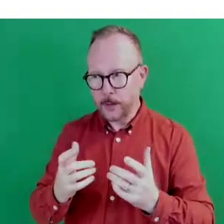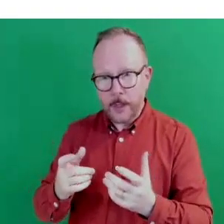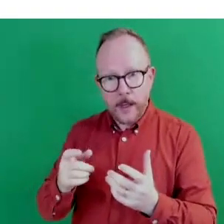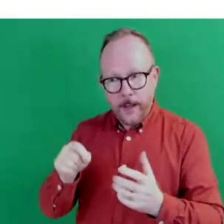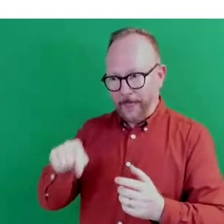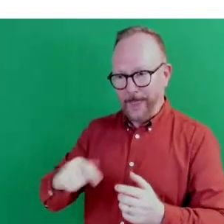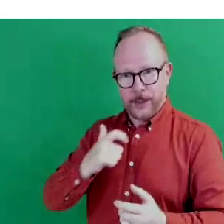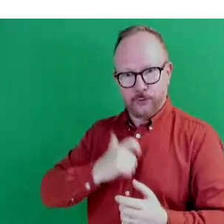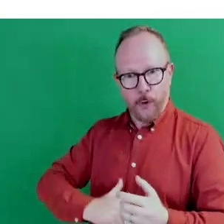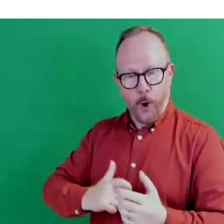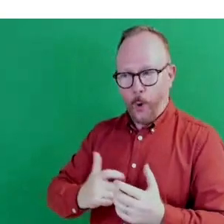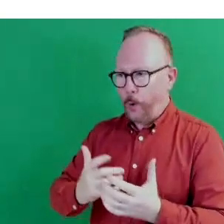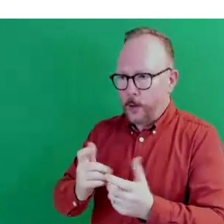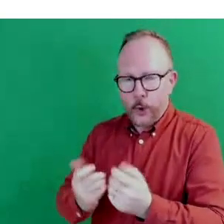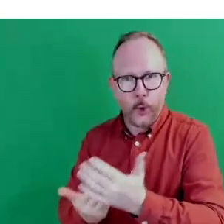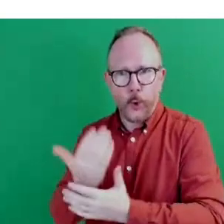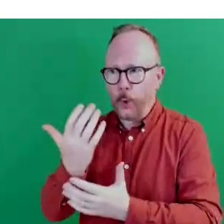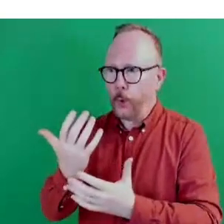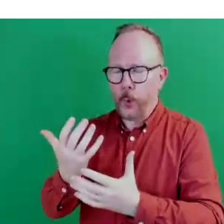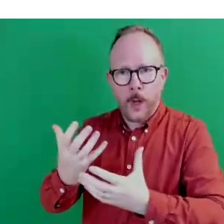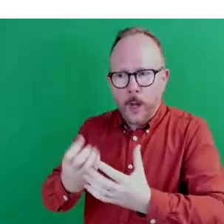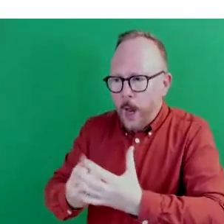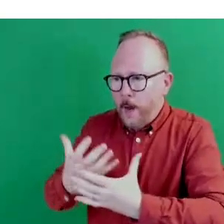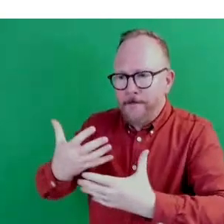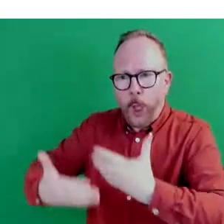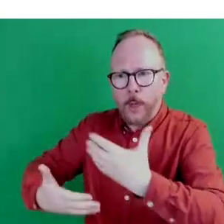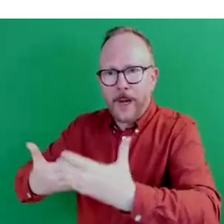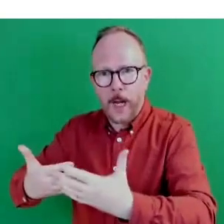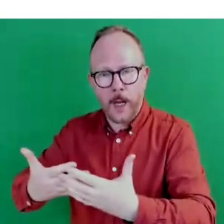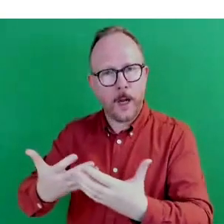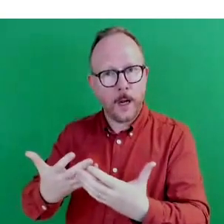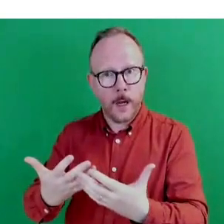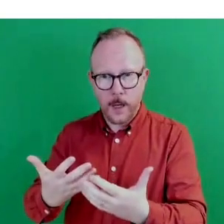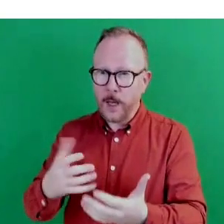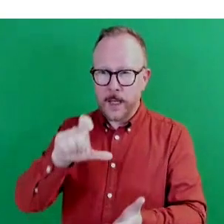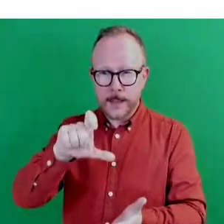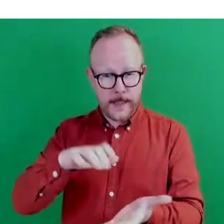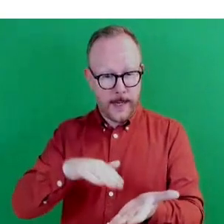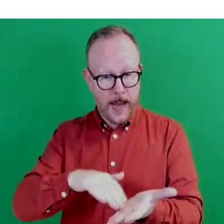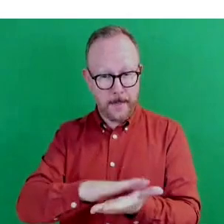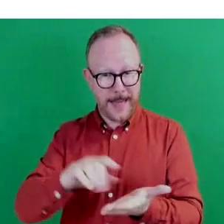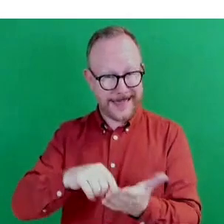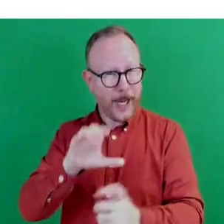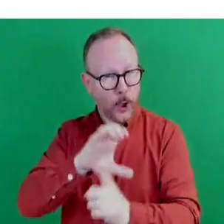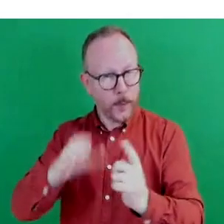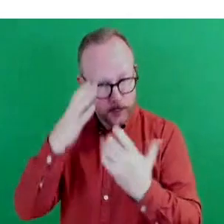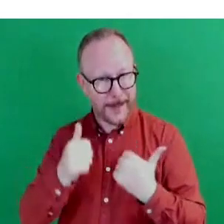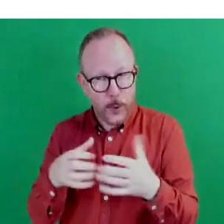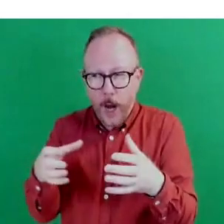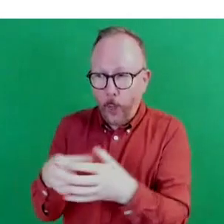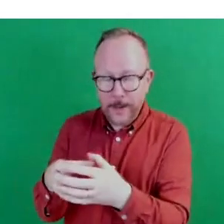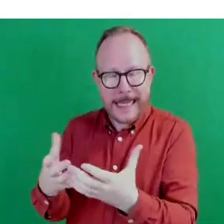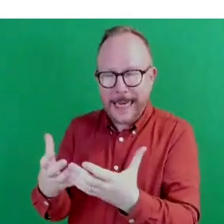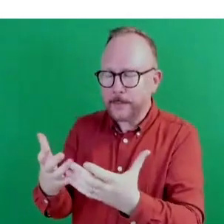community mental health teams. So I think, and you'll be covering some of the other roles, I think there are a lot of new roles that are